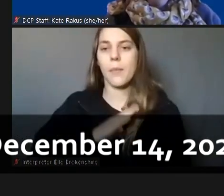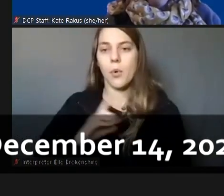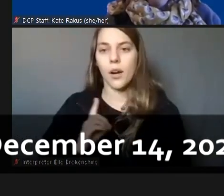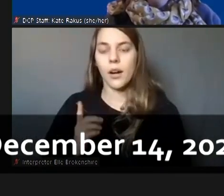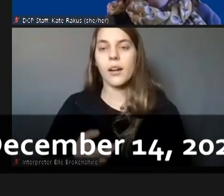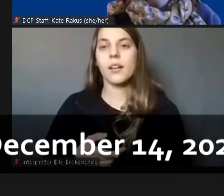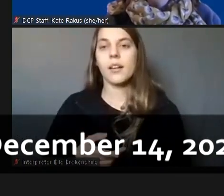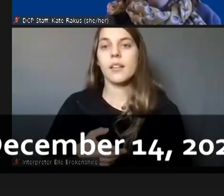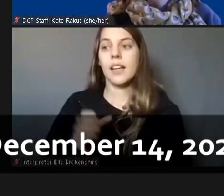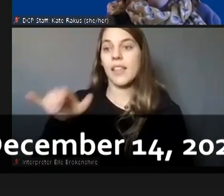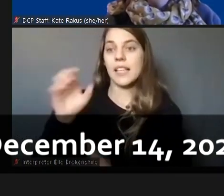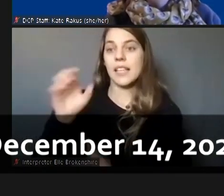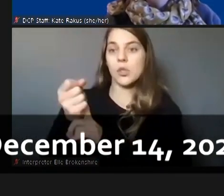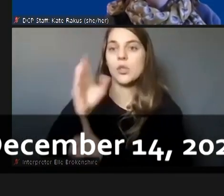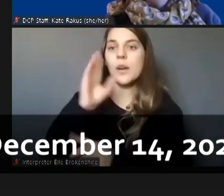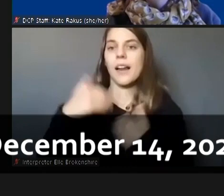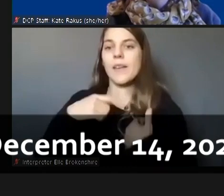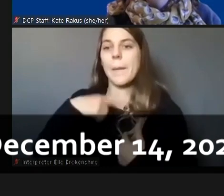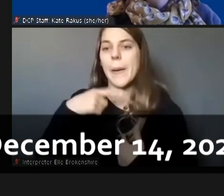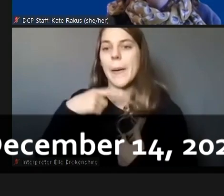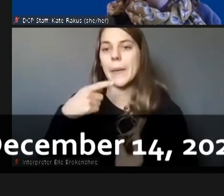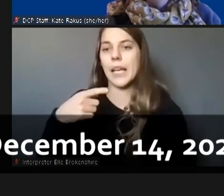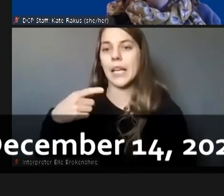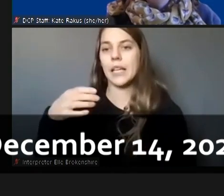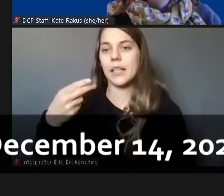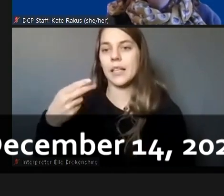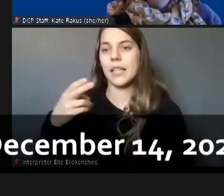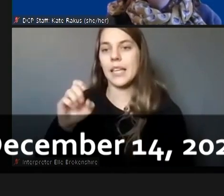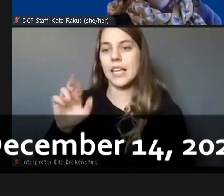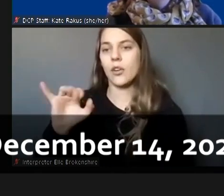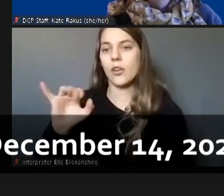case, there would be a public hearing at the board.